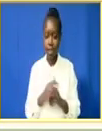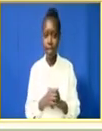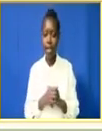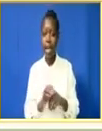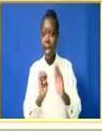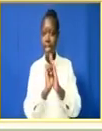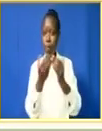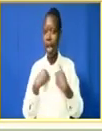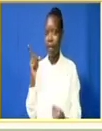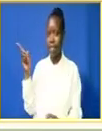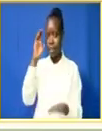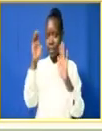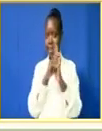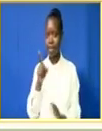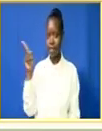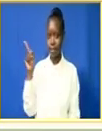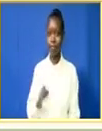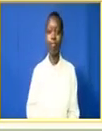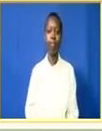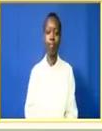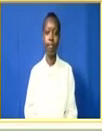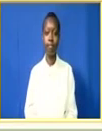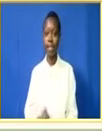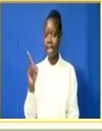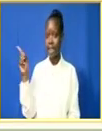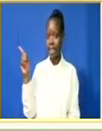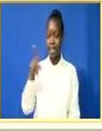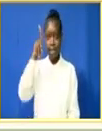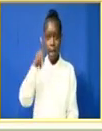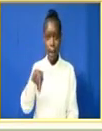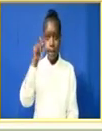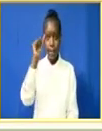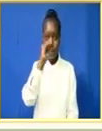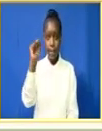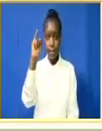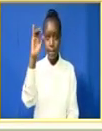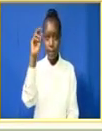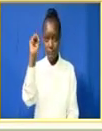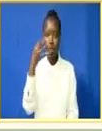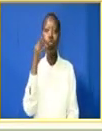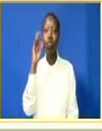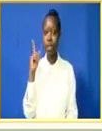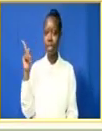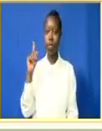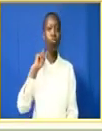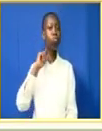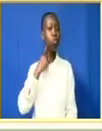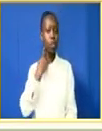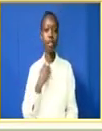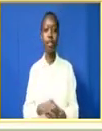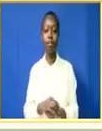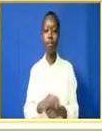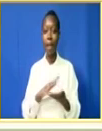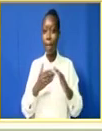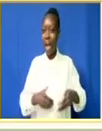For example, you have that diagram. That is the passion fruit, of course. It looks so good. So yummy. Okay. Don't get hungry